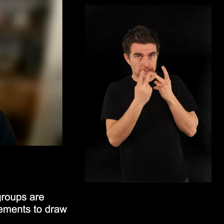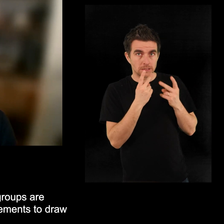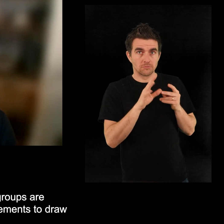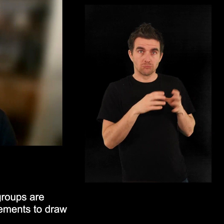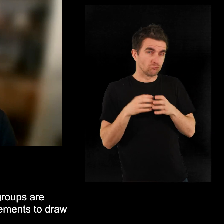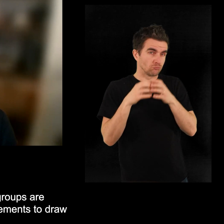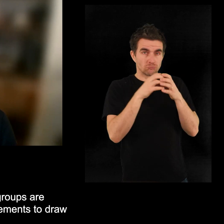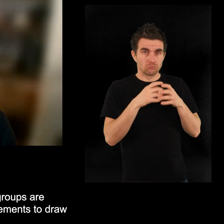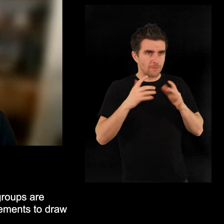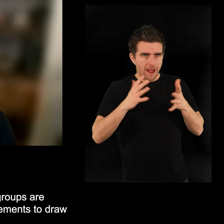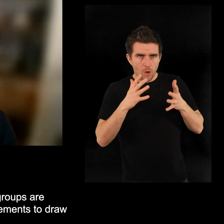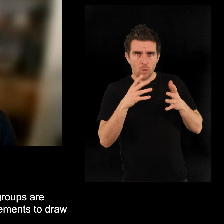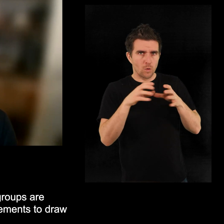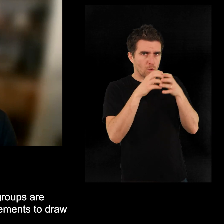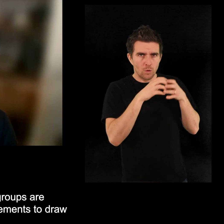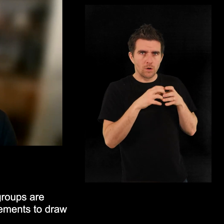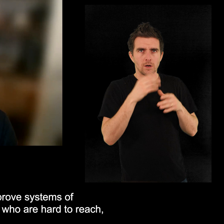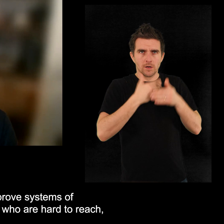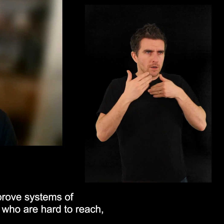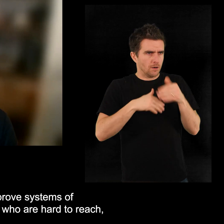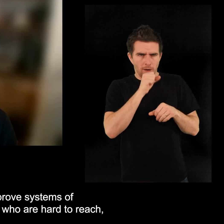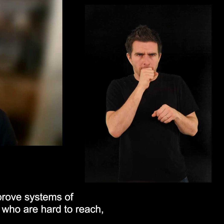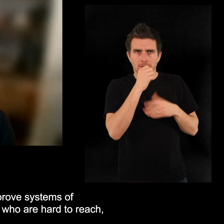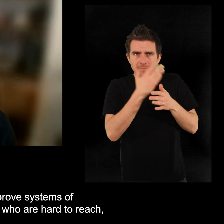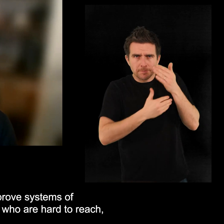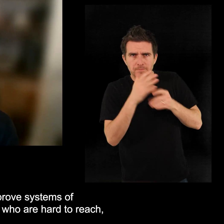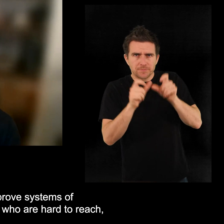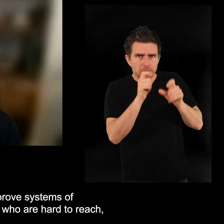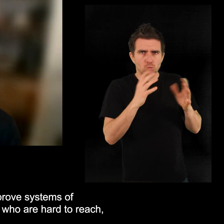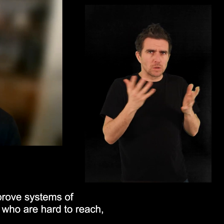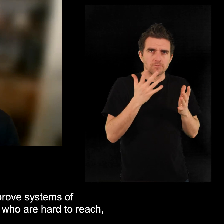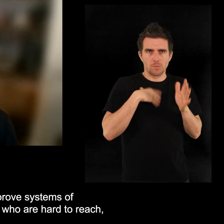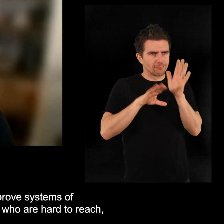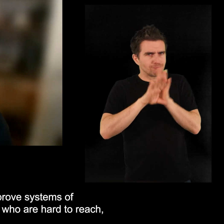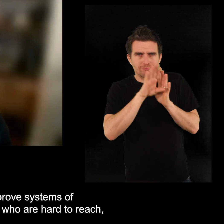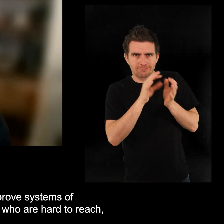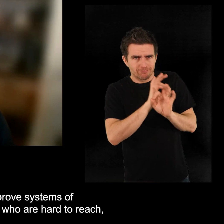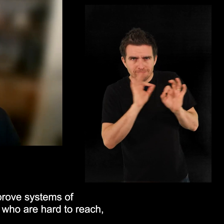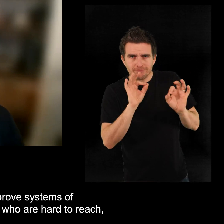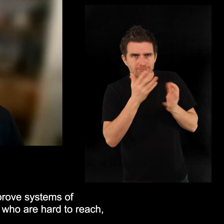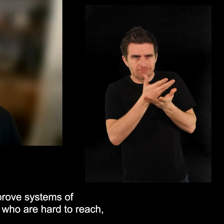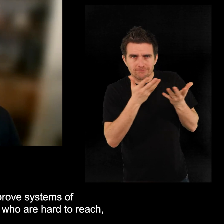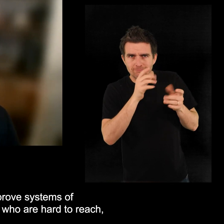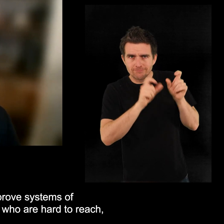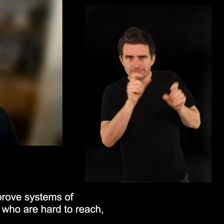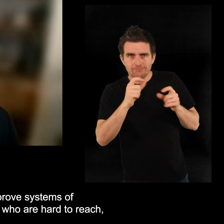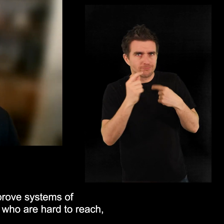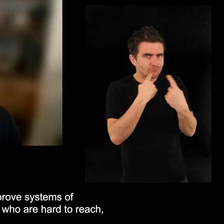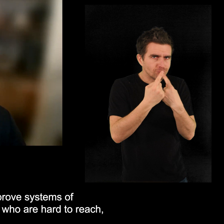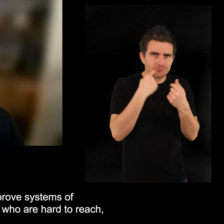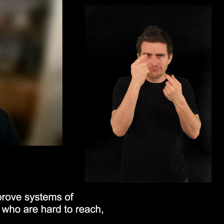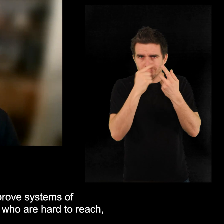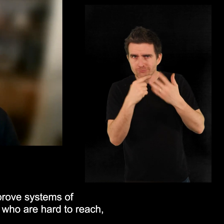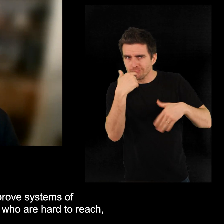their groups are organized and make improvements to draw in more disabled people, improve systems of communication, reach those who are hard